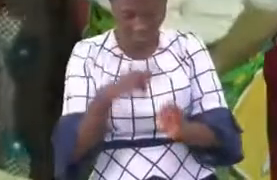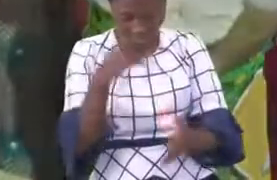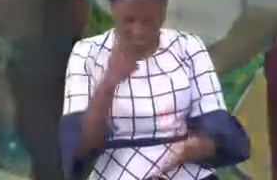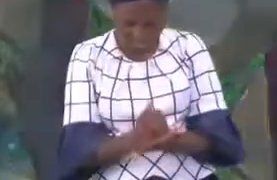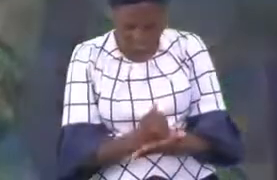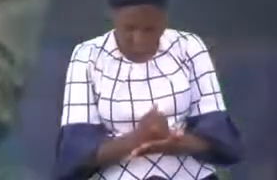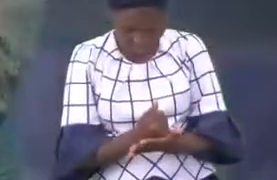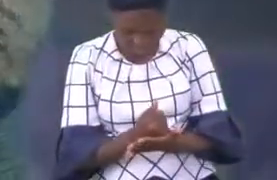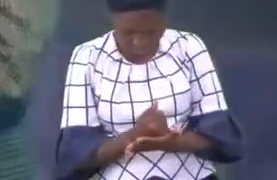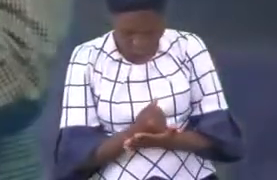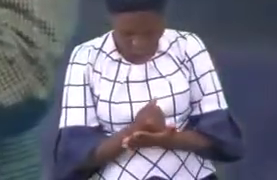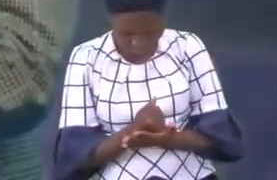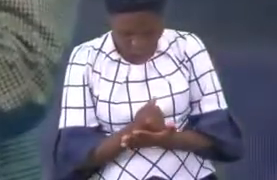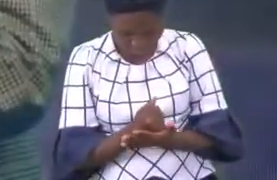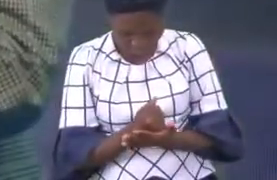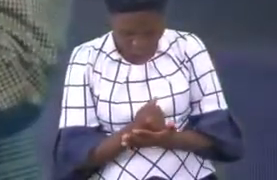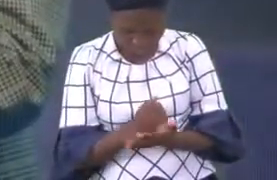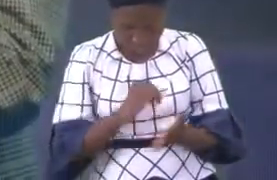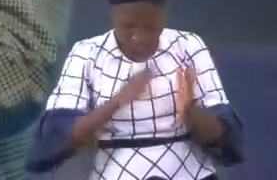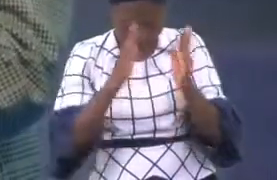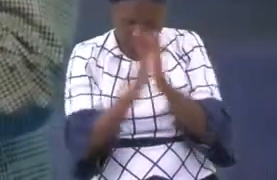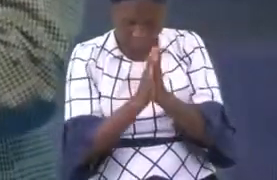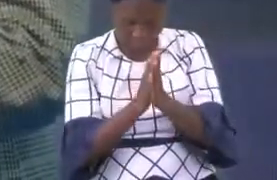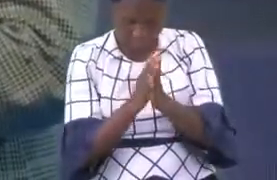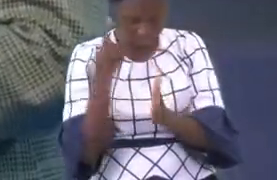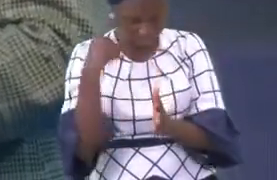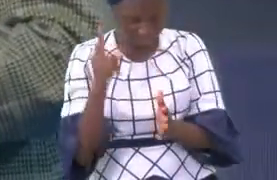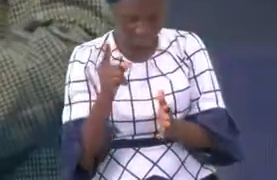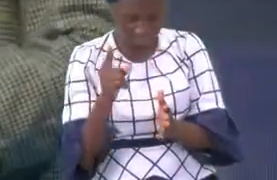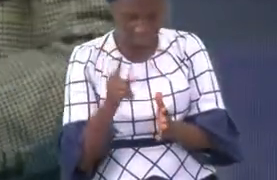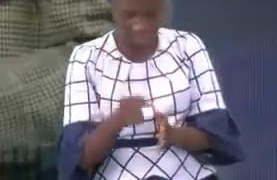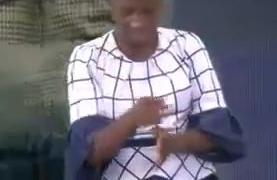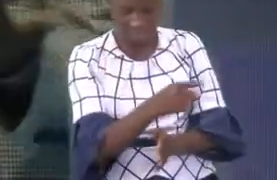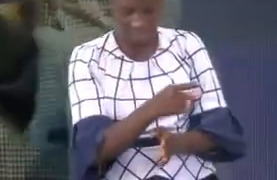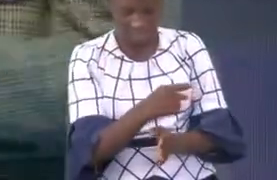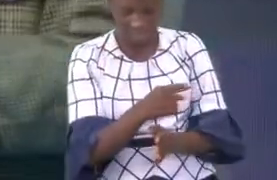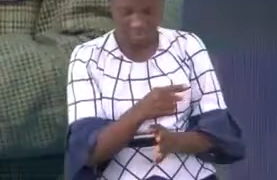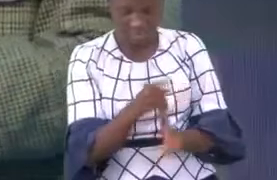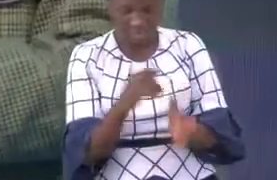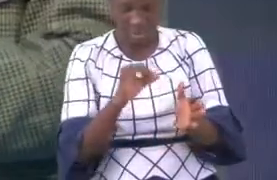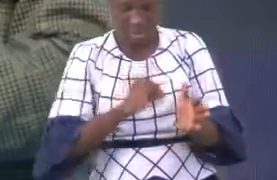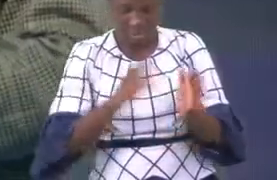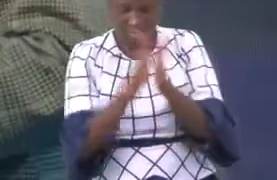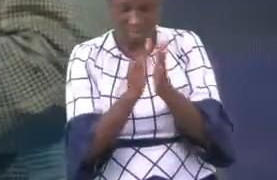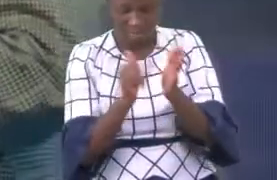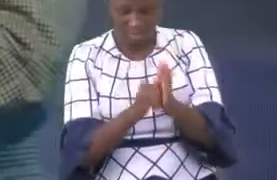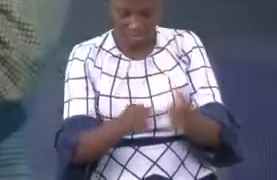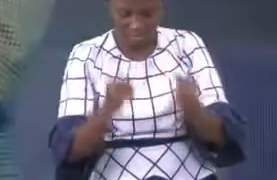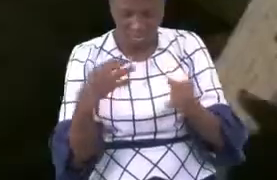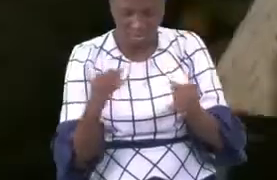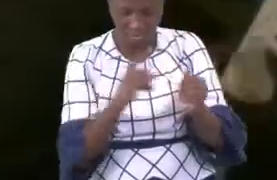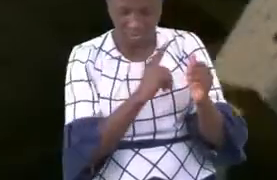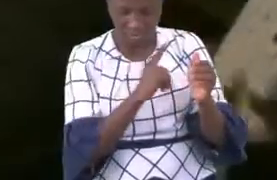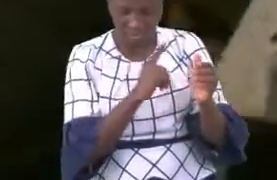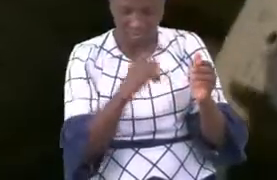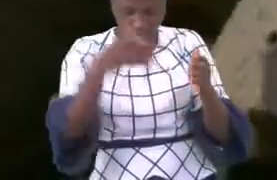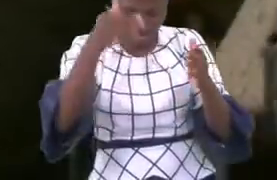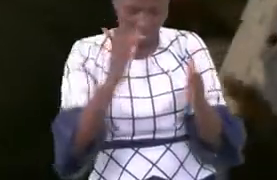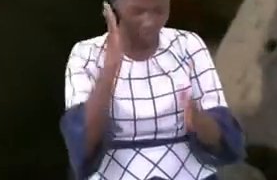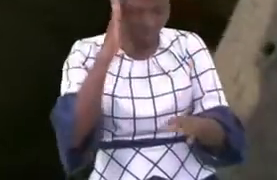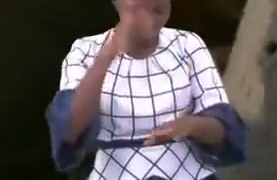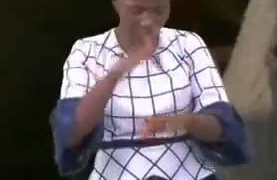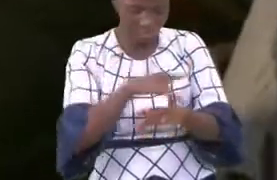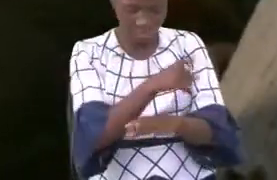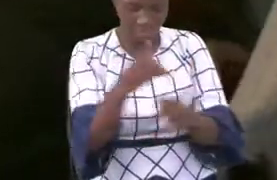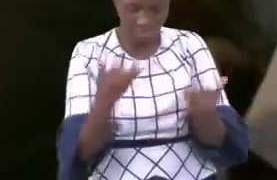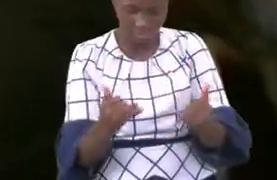have stroke. I pray the power of God will touch your life right now. Be healed in Jesus' name. I